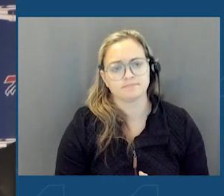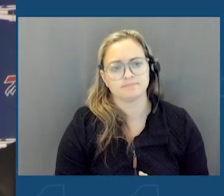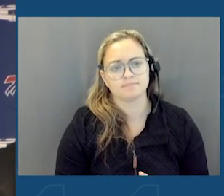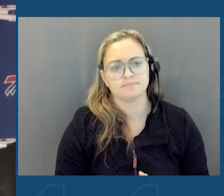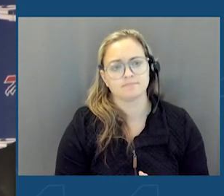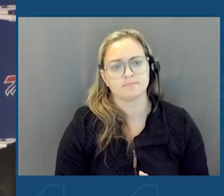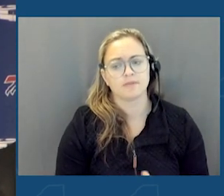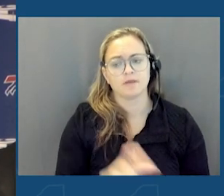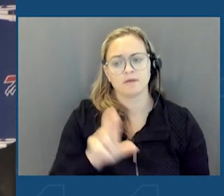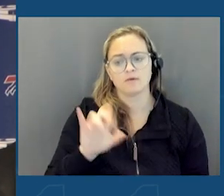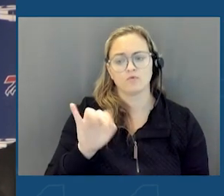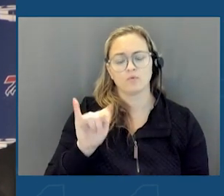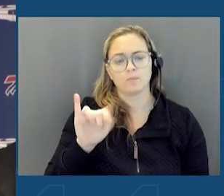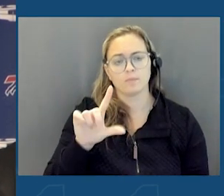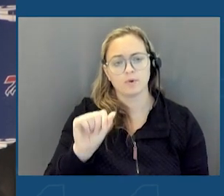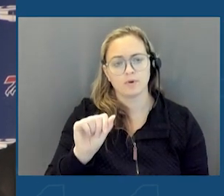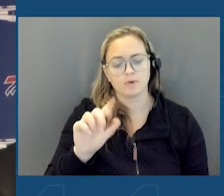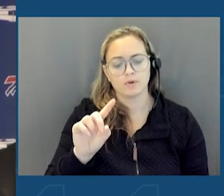Roberta Drury,